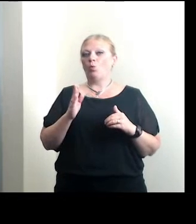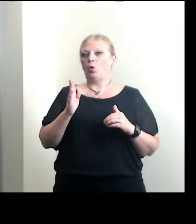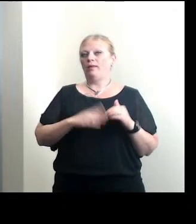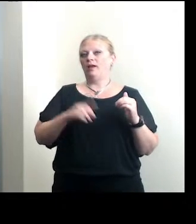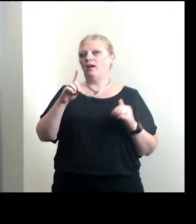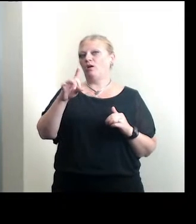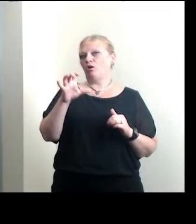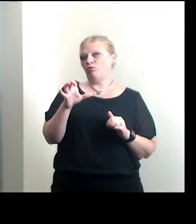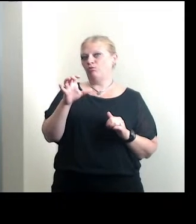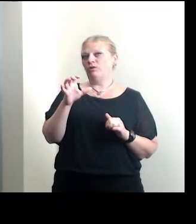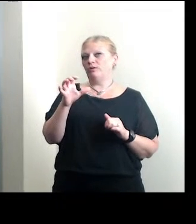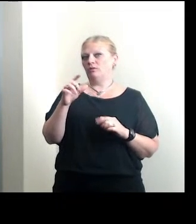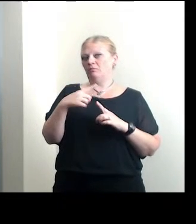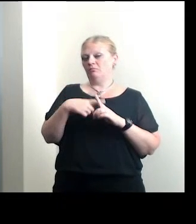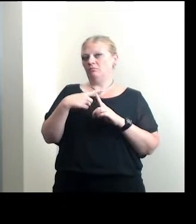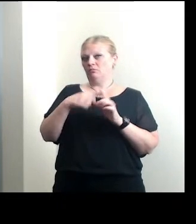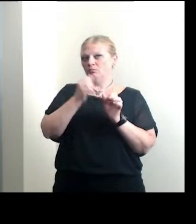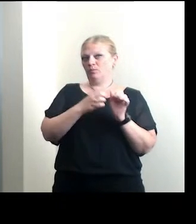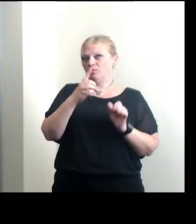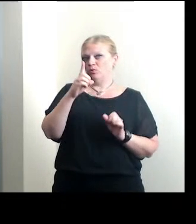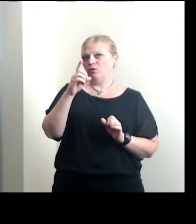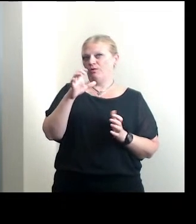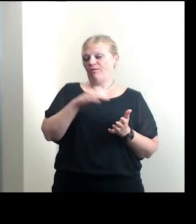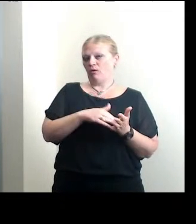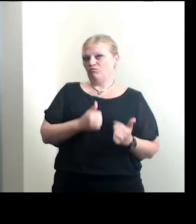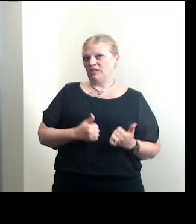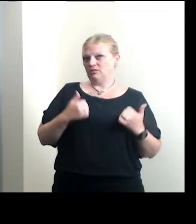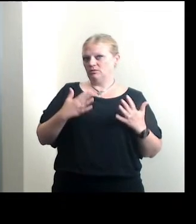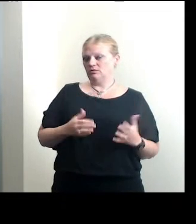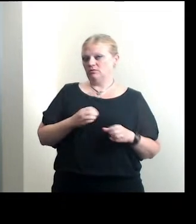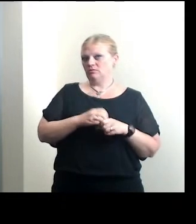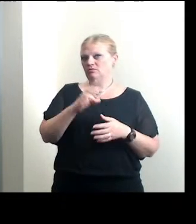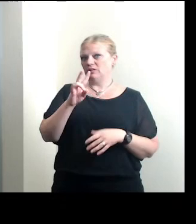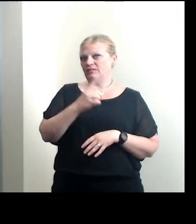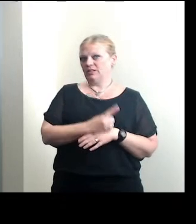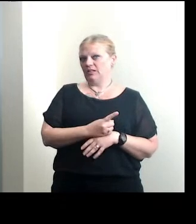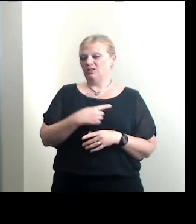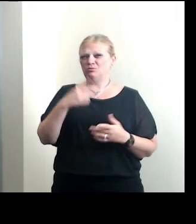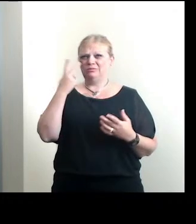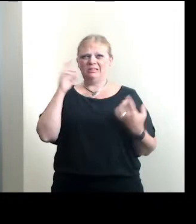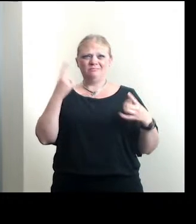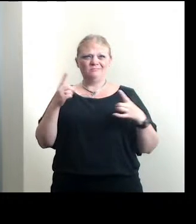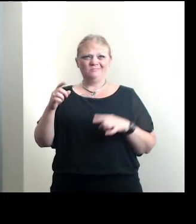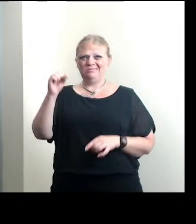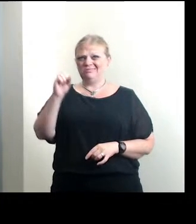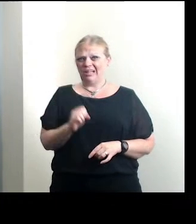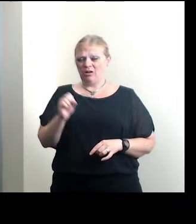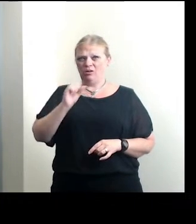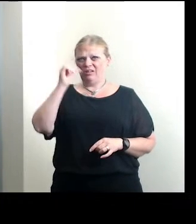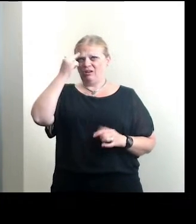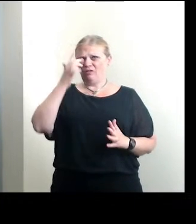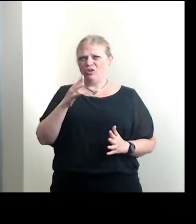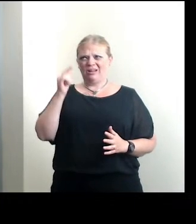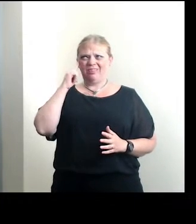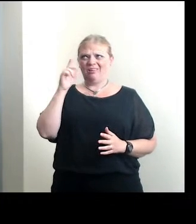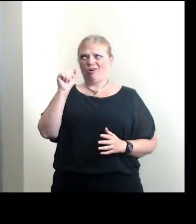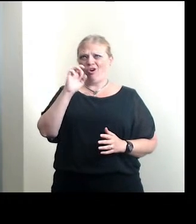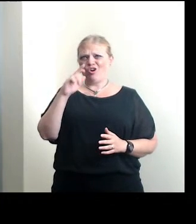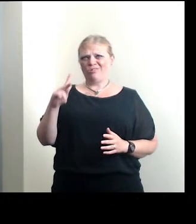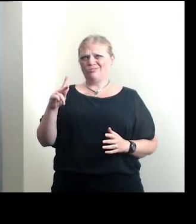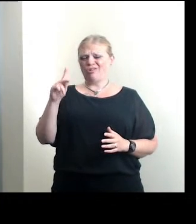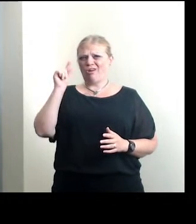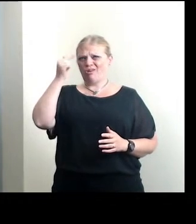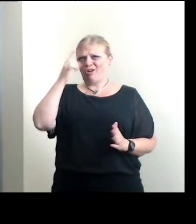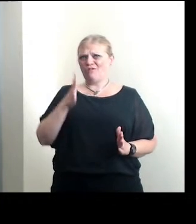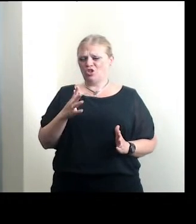per 100,000 residents in a 7-day period. We see what's happening in the South. We've seen governors. I think the Arkansas governor today